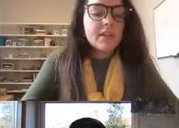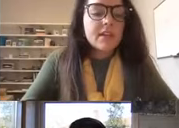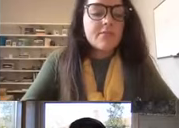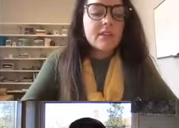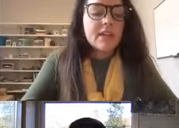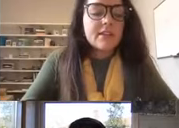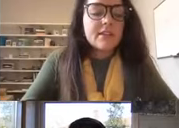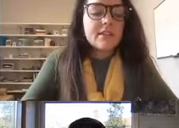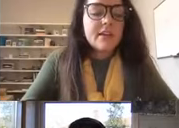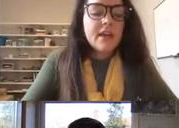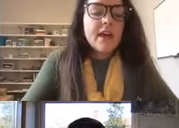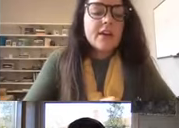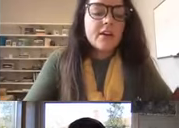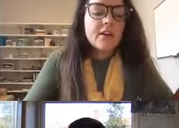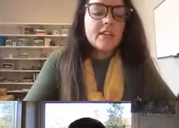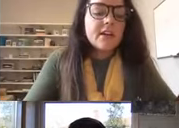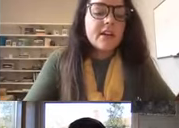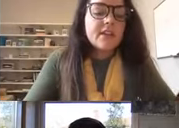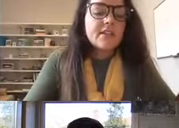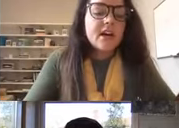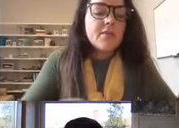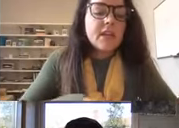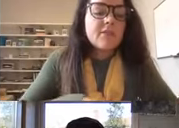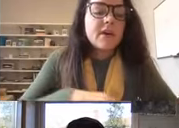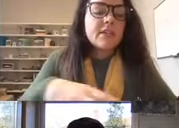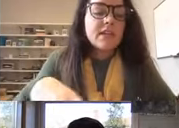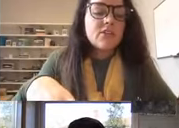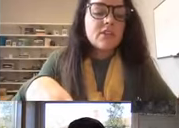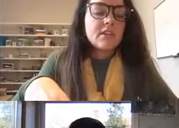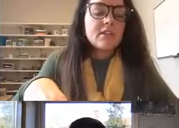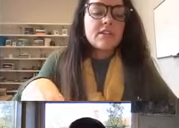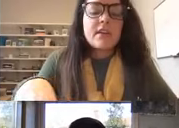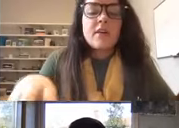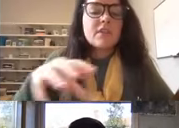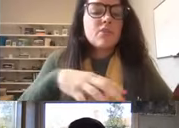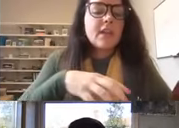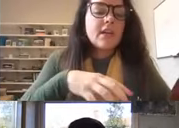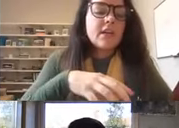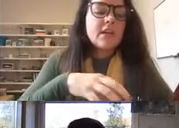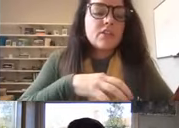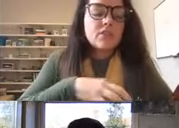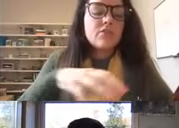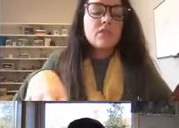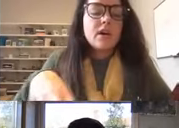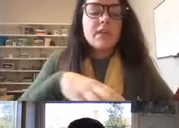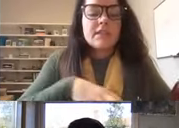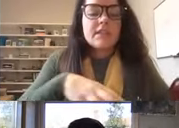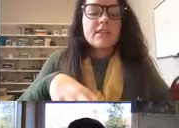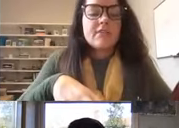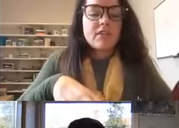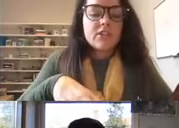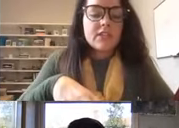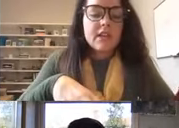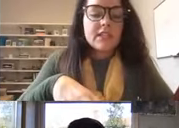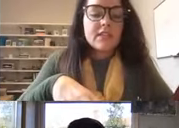supremacy in place. And our current era is dominated by the tensions between two dominant sets